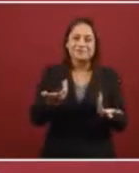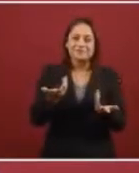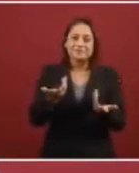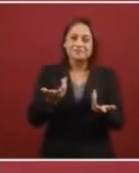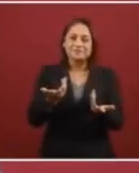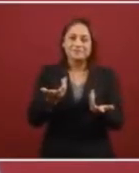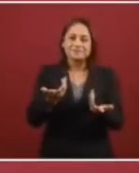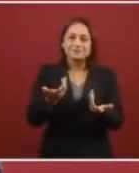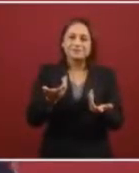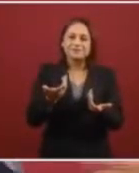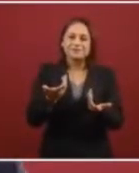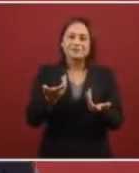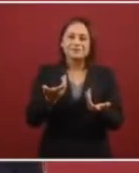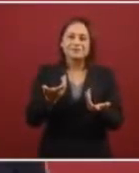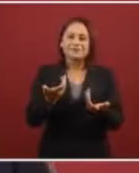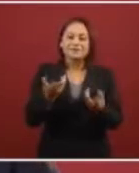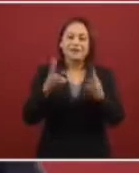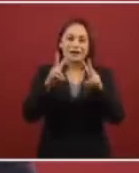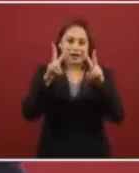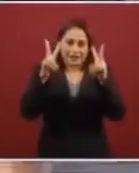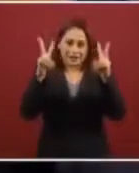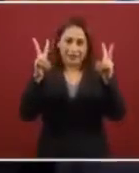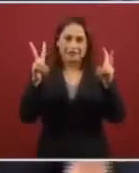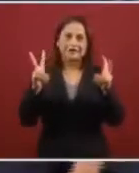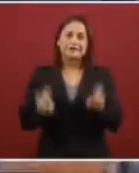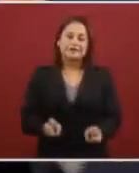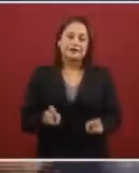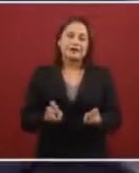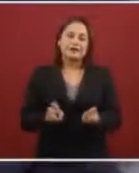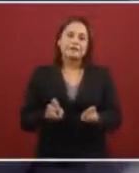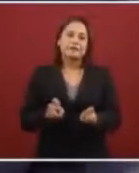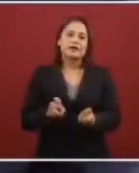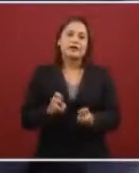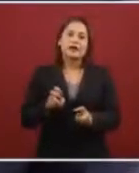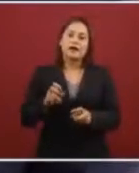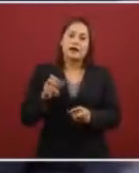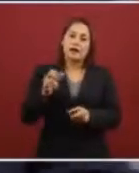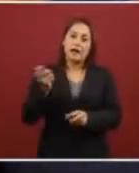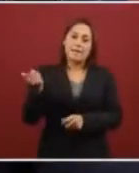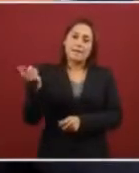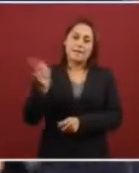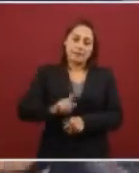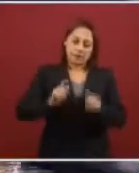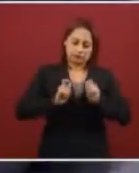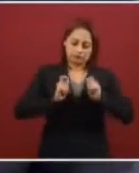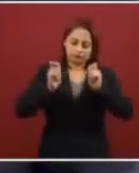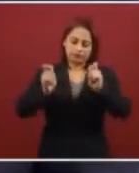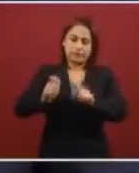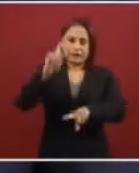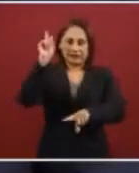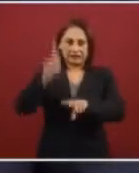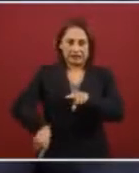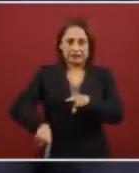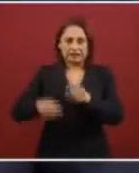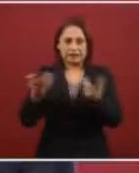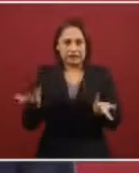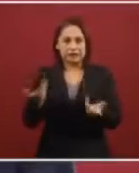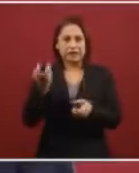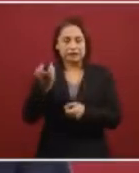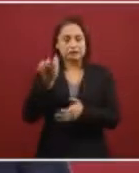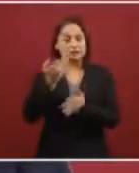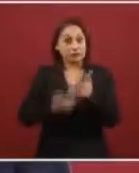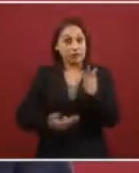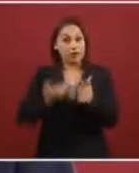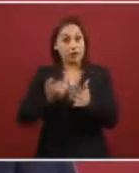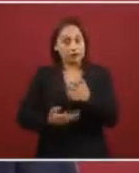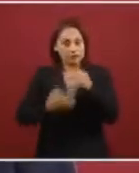quedando pendiente lo de la revocación del mandato, que no quieren nuestros opositores. Revocation